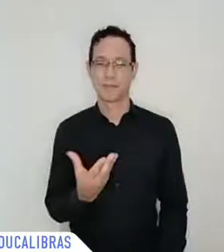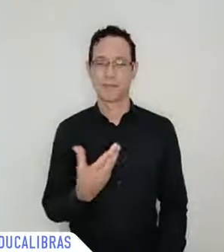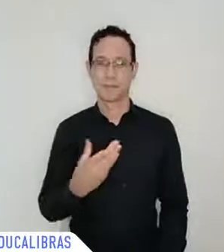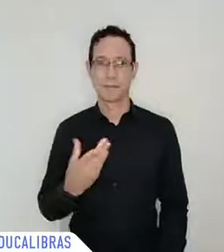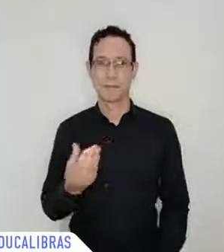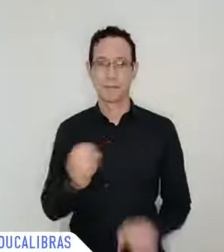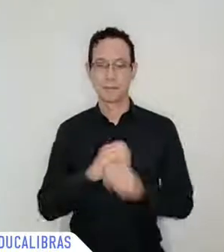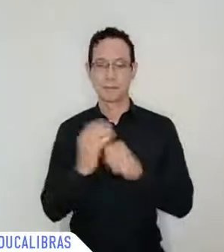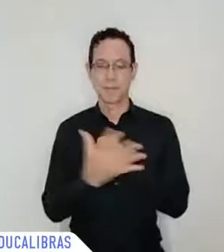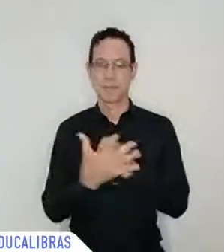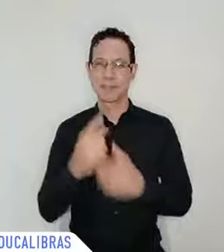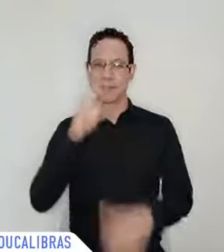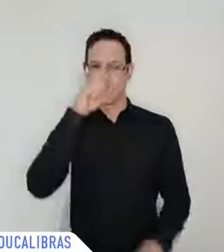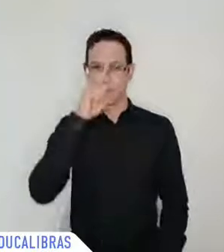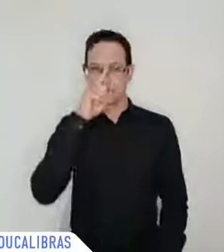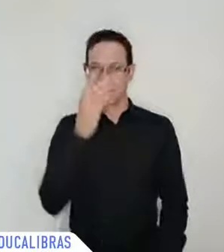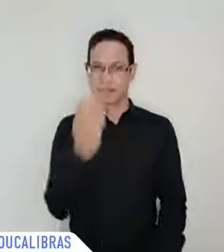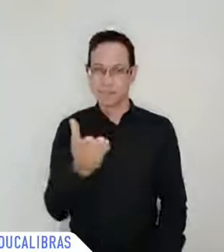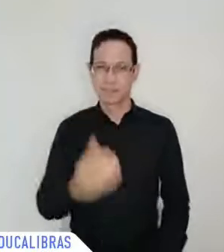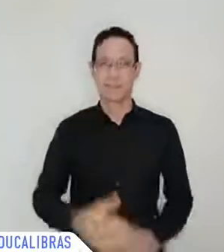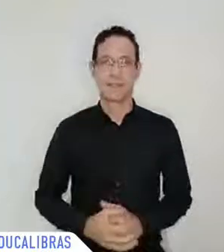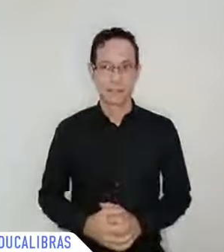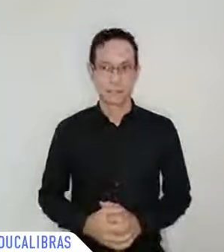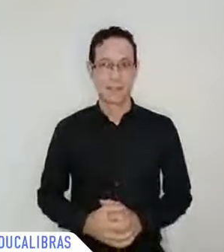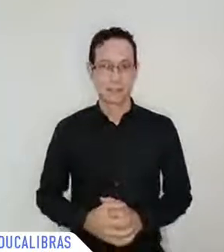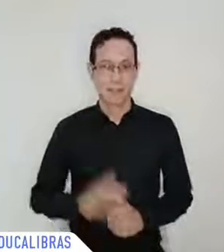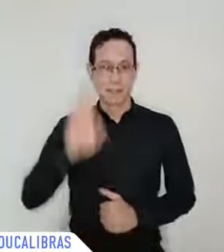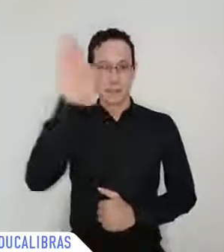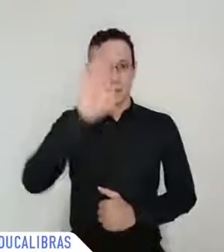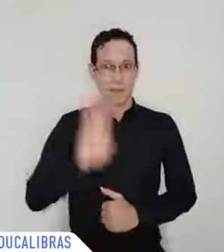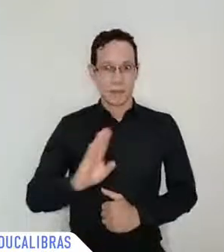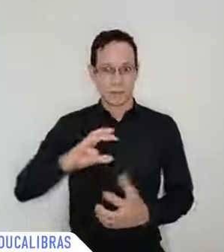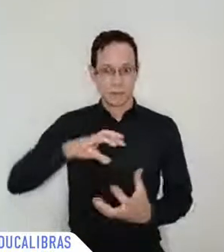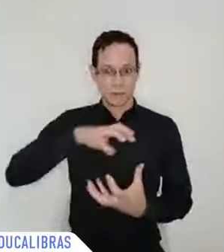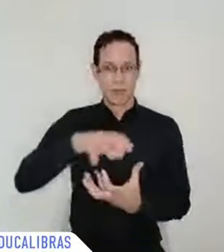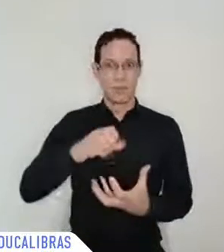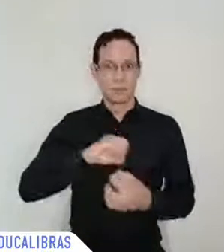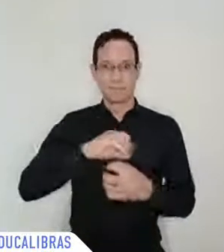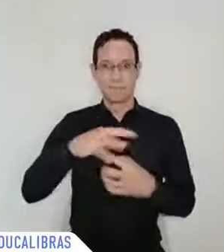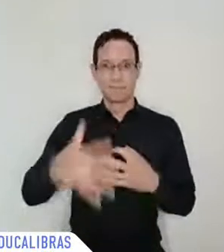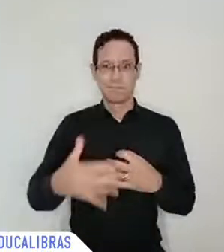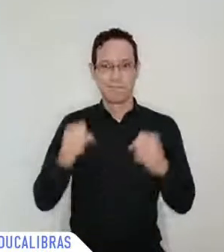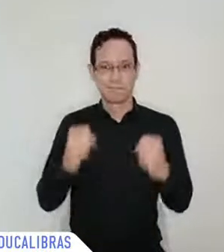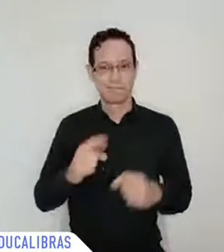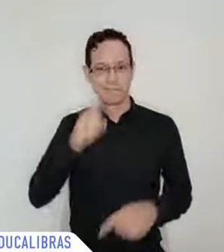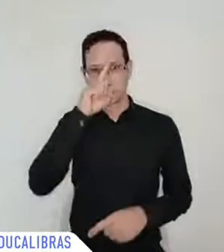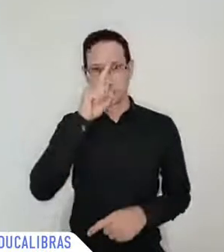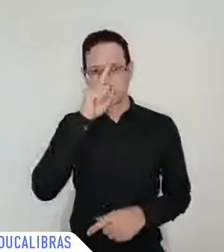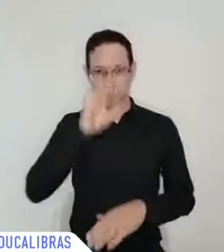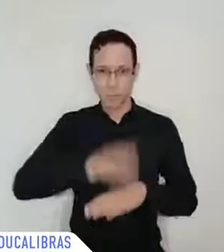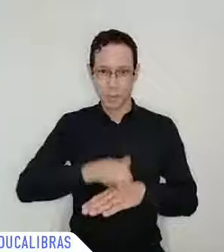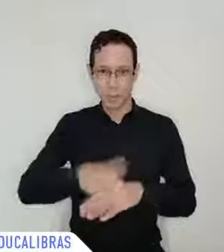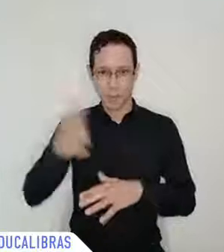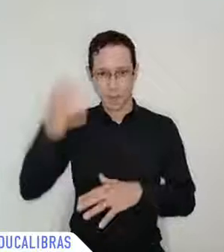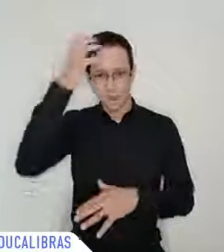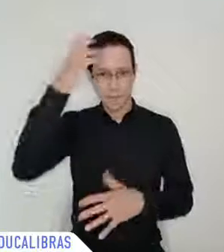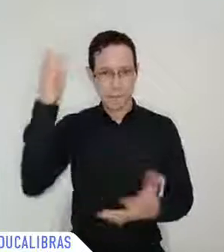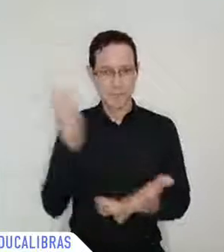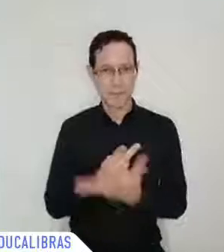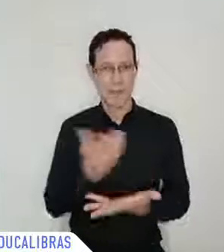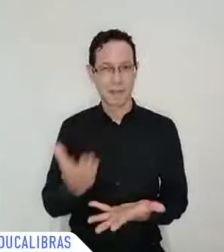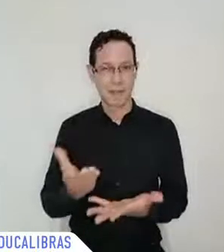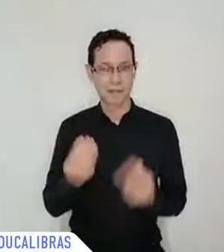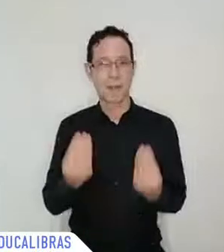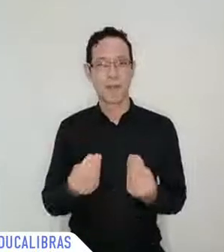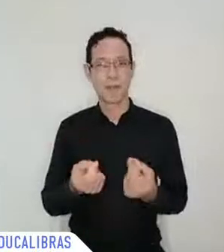The way our current president is dealing with the pandemics